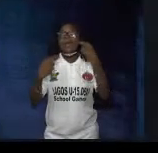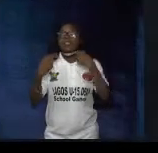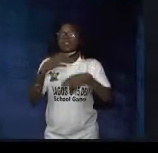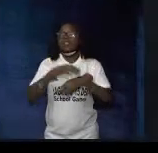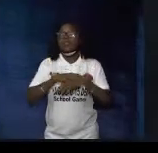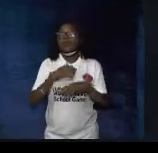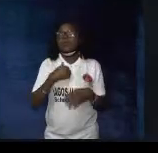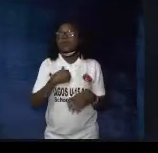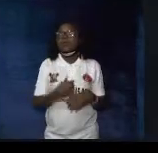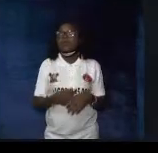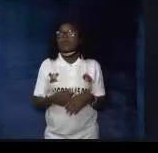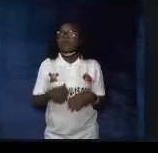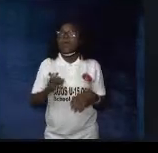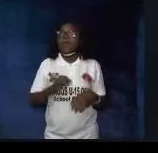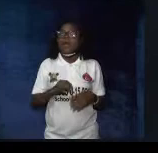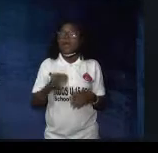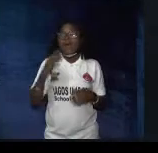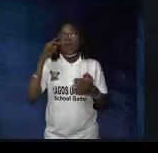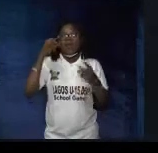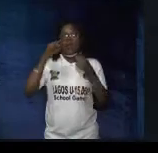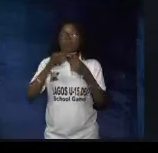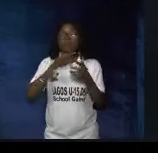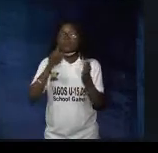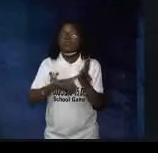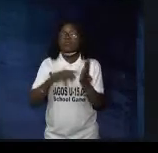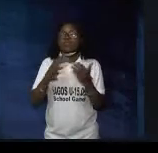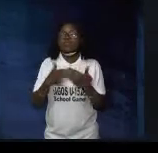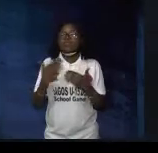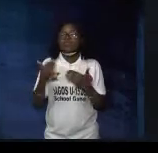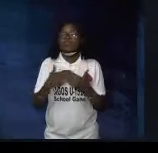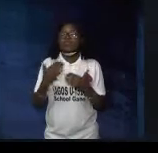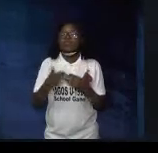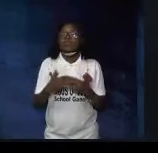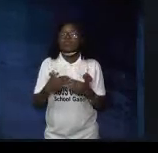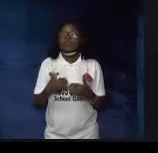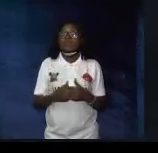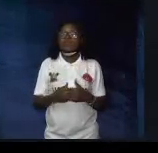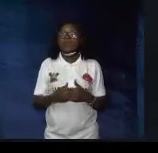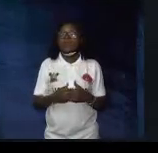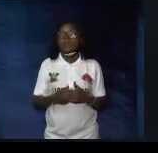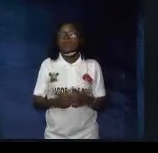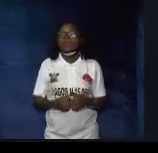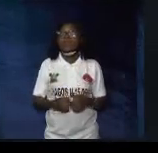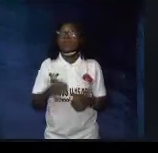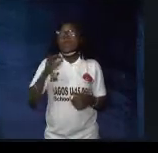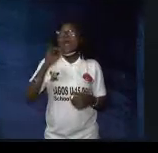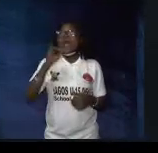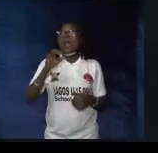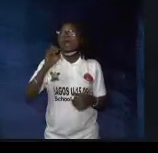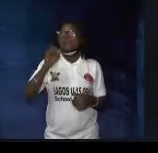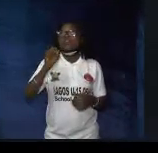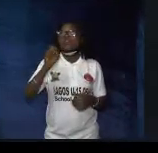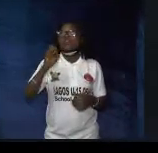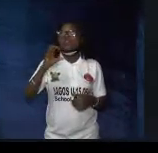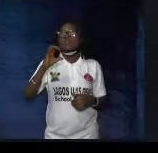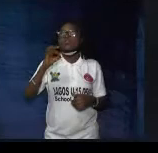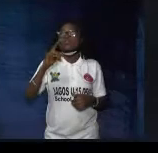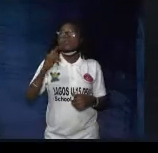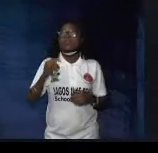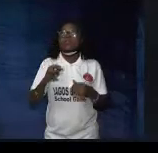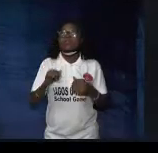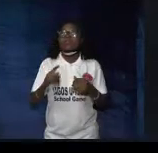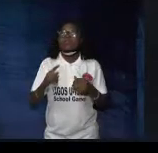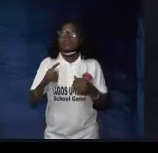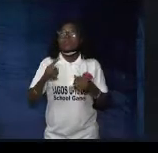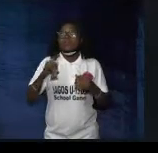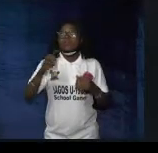Alrighty then, eyes on me. I believe this was easy peasy for you. Let's now see the answers. An isosceles triangle has one line of symmetry, as